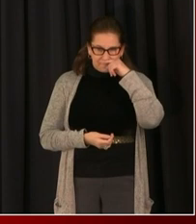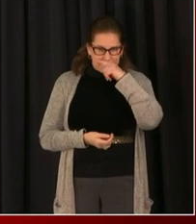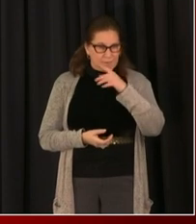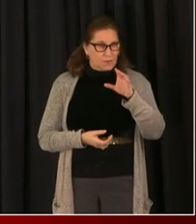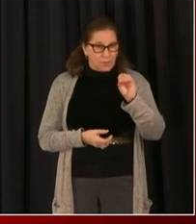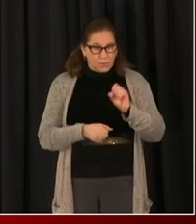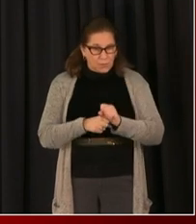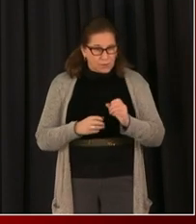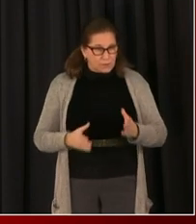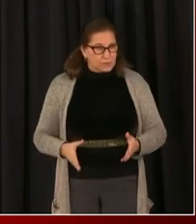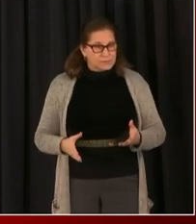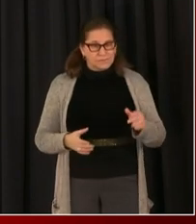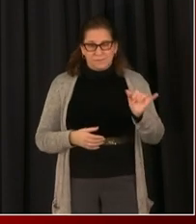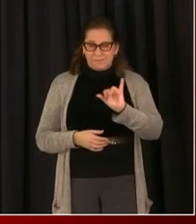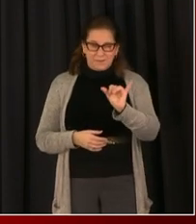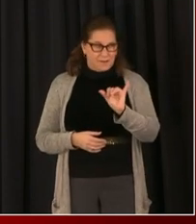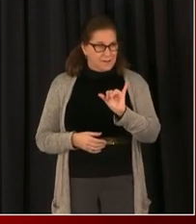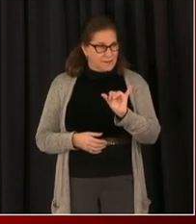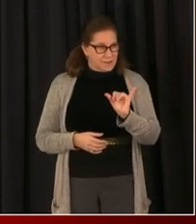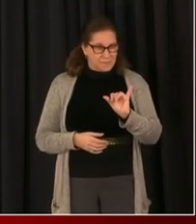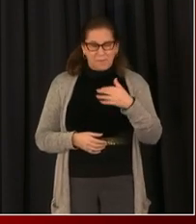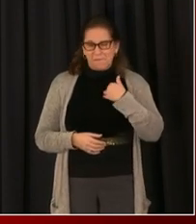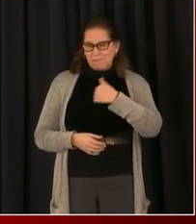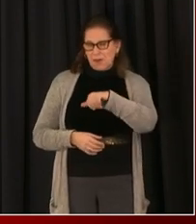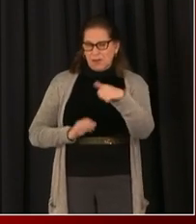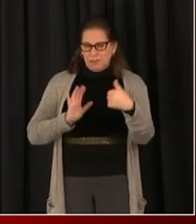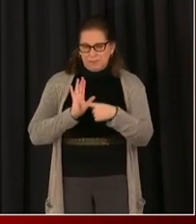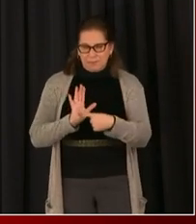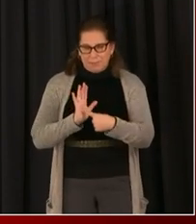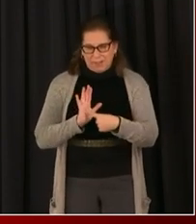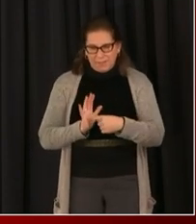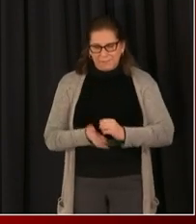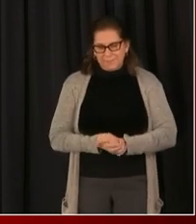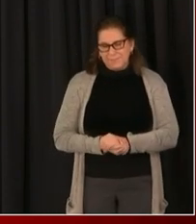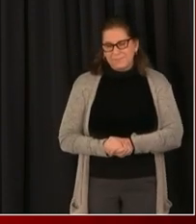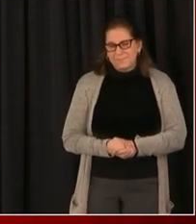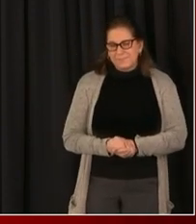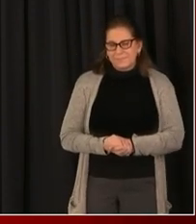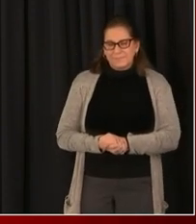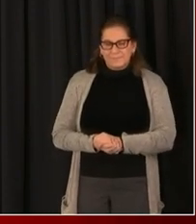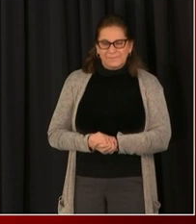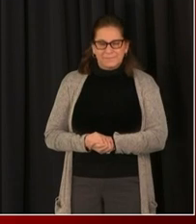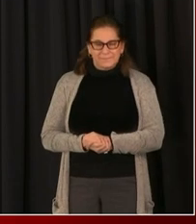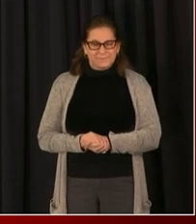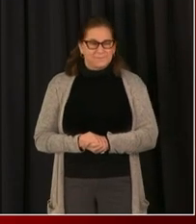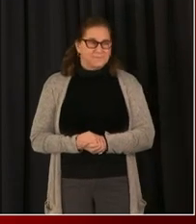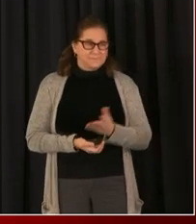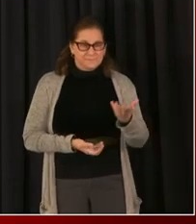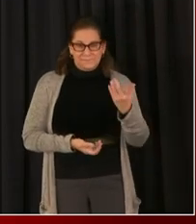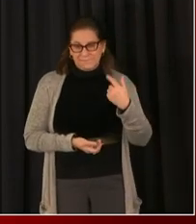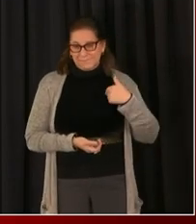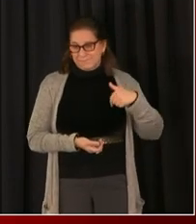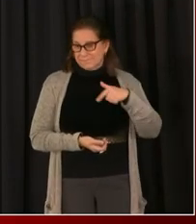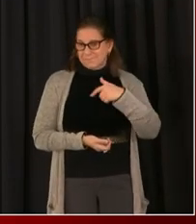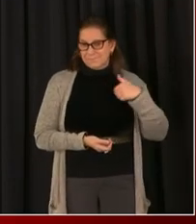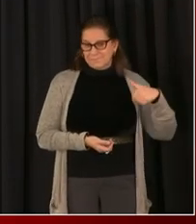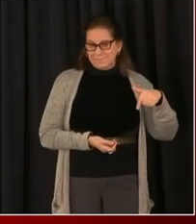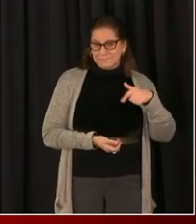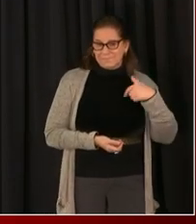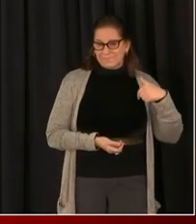a simple example. But we, for example, as we have CARES classrooms